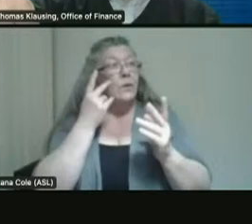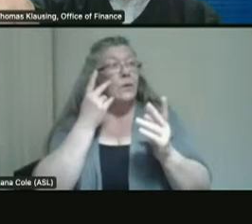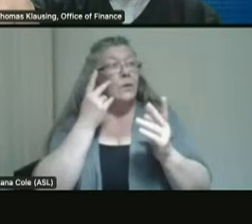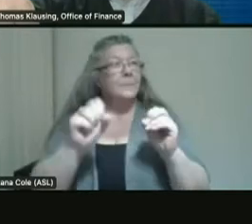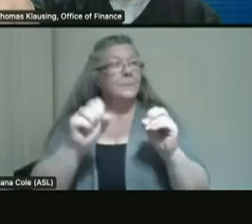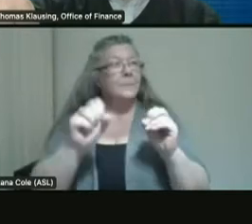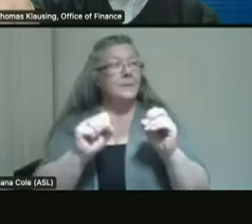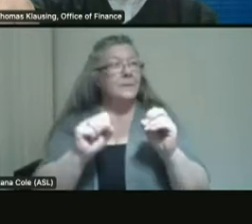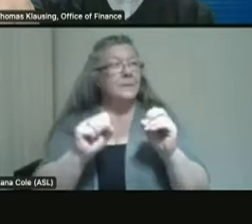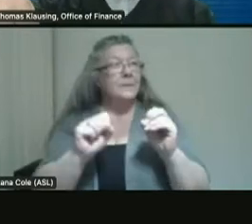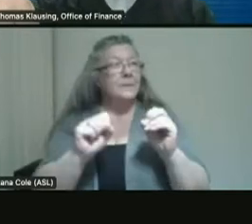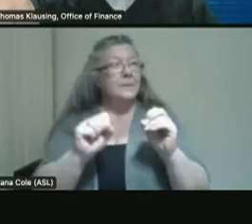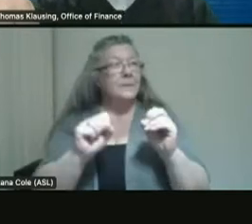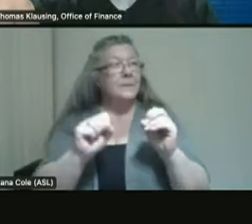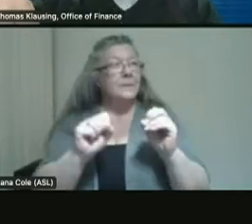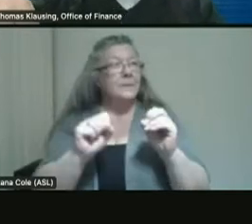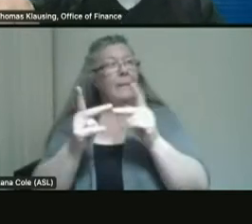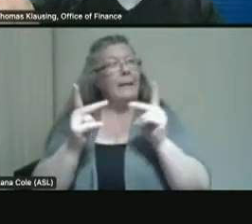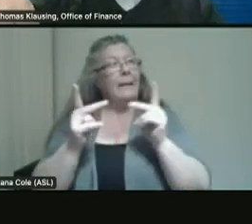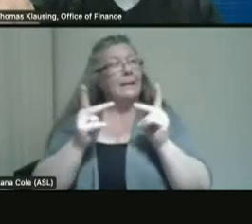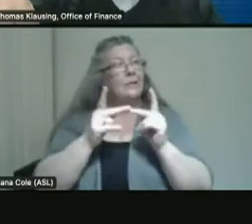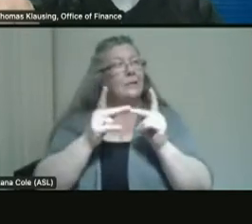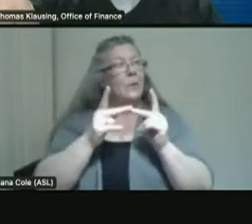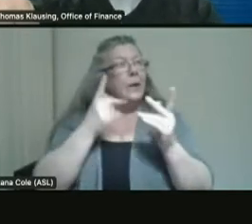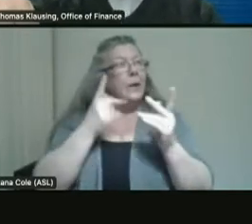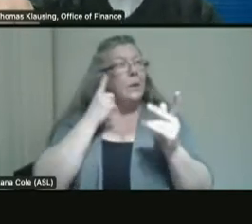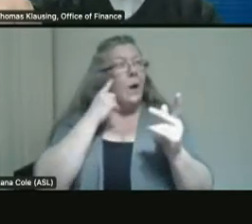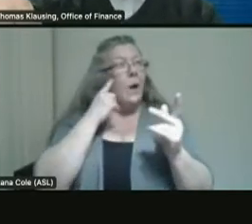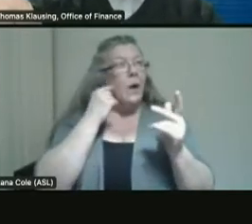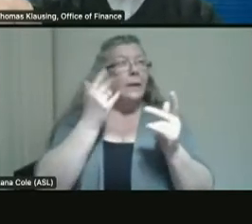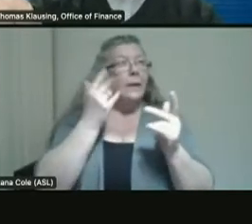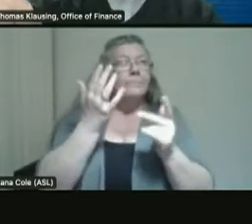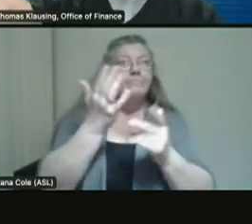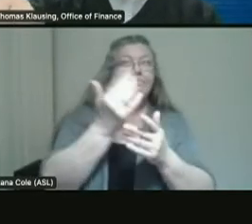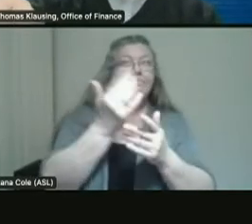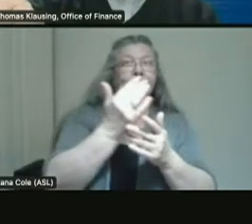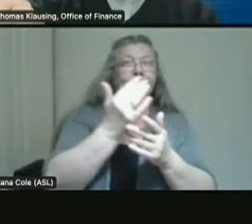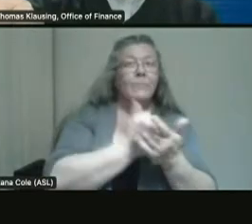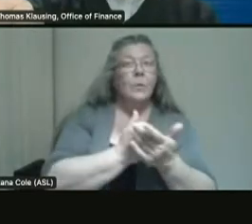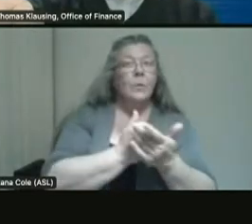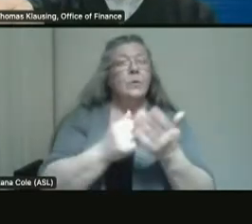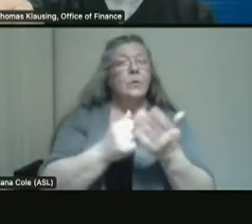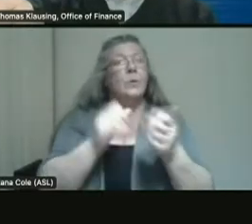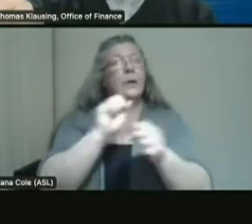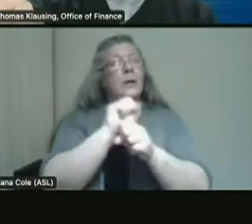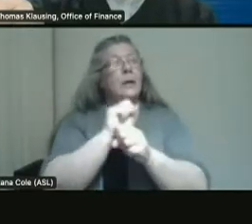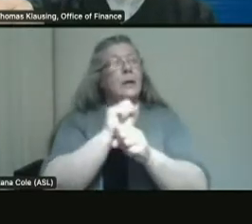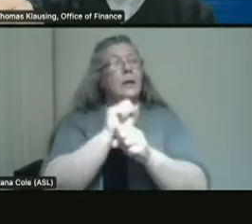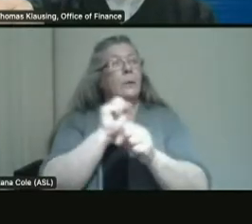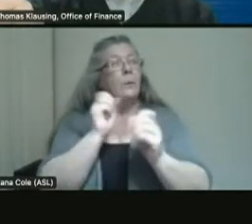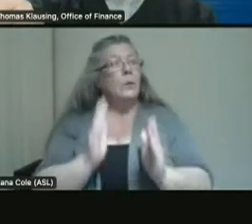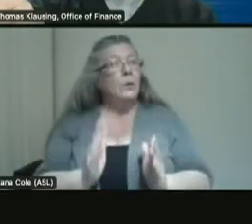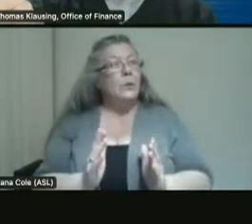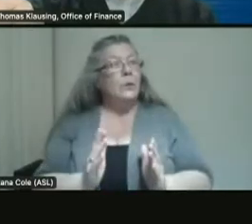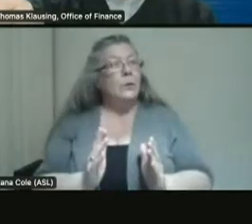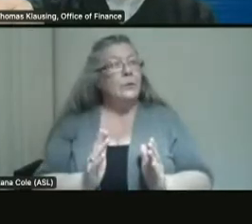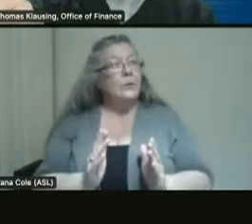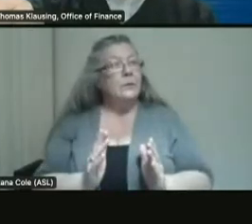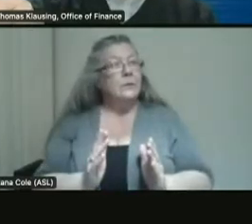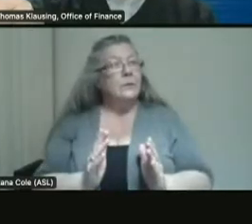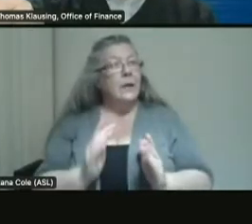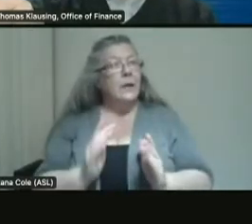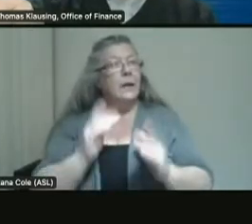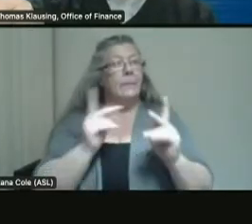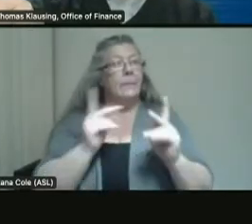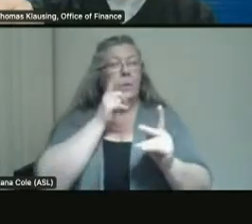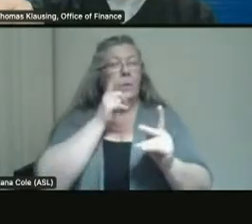our teachers, and we go to areas and universities that graduate more